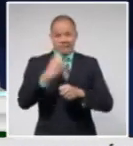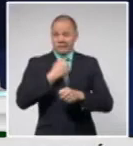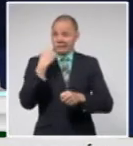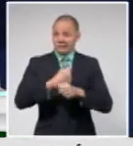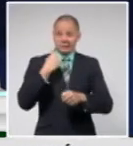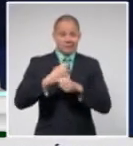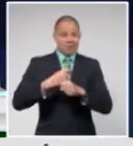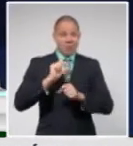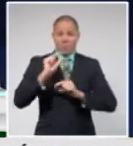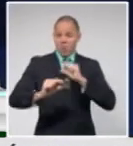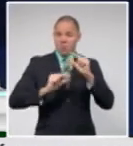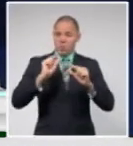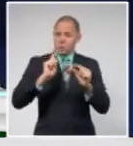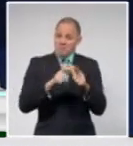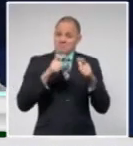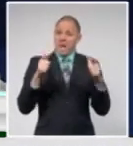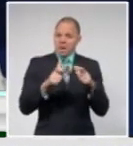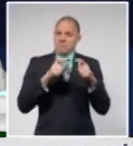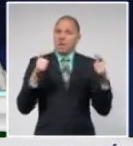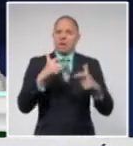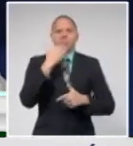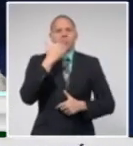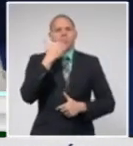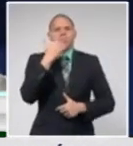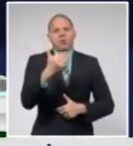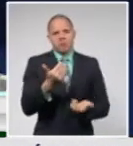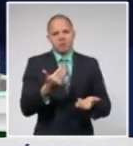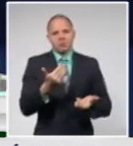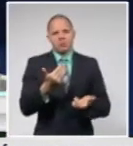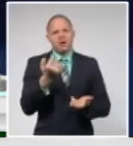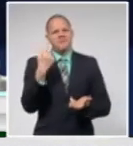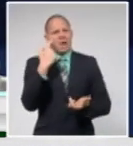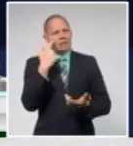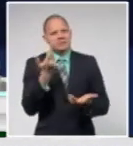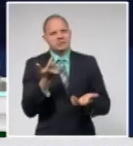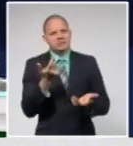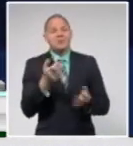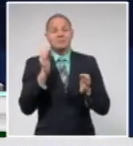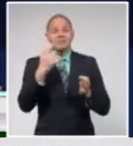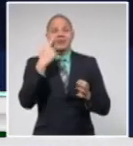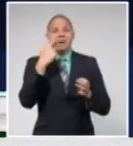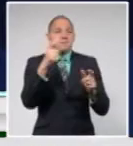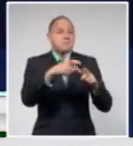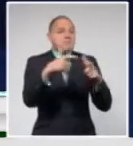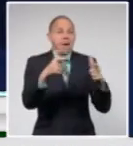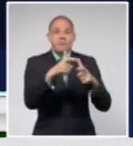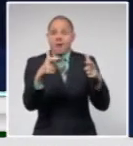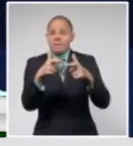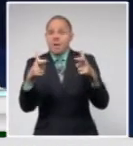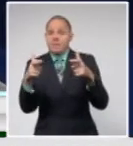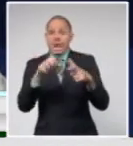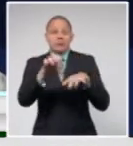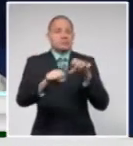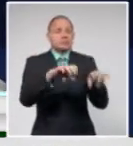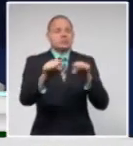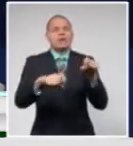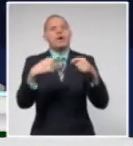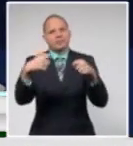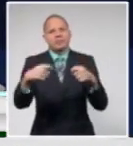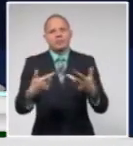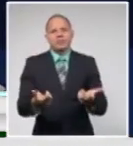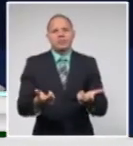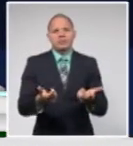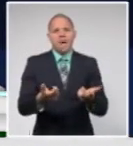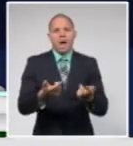whose characteristics respond to certain epidemiological parameters, in order to detect infected people that may